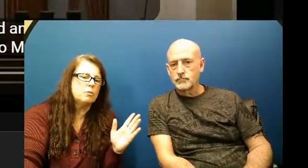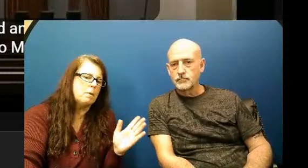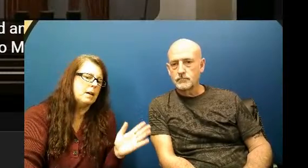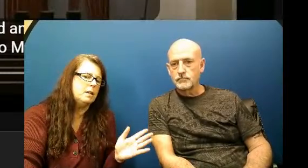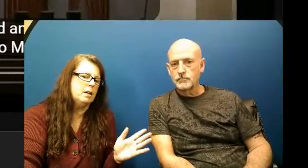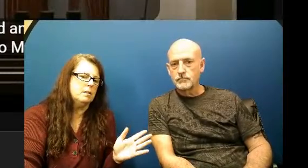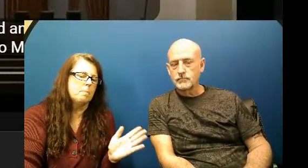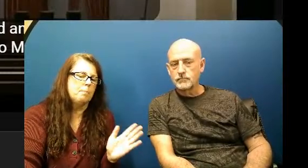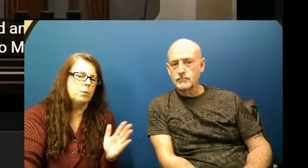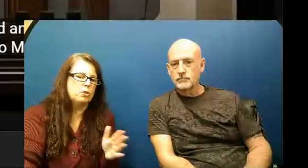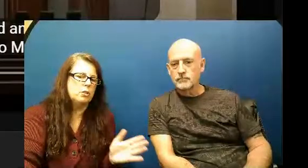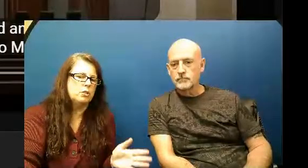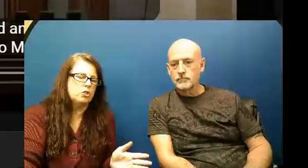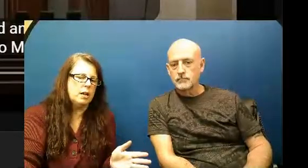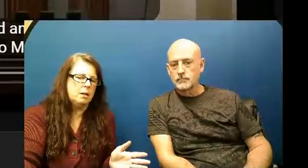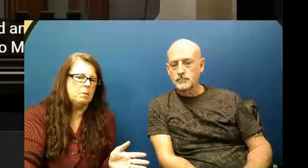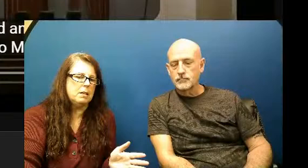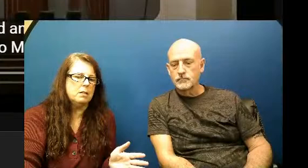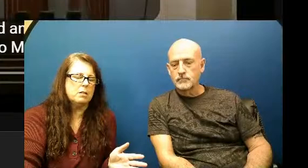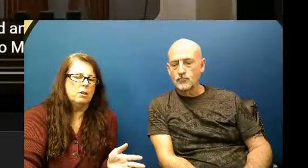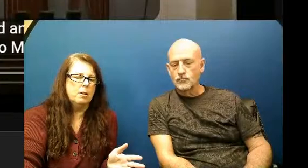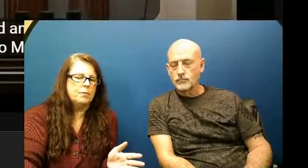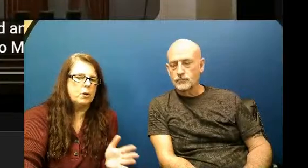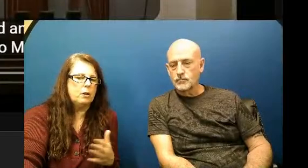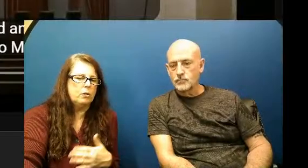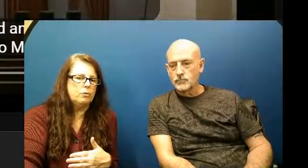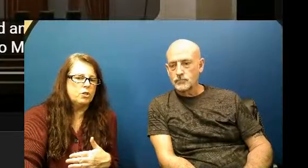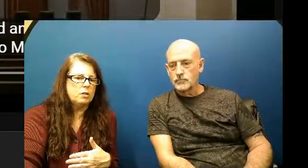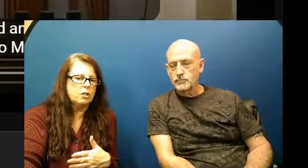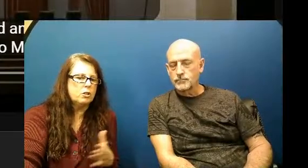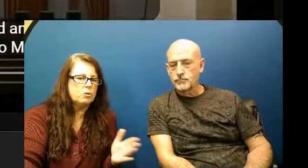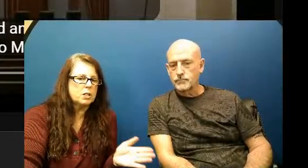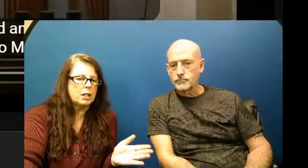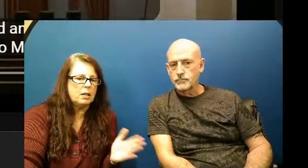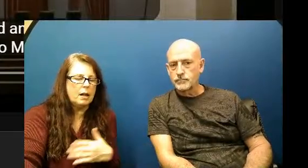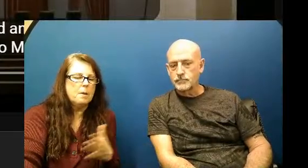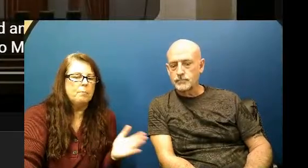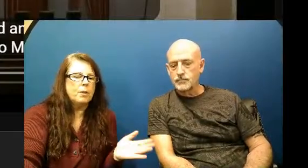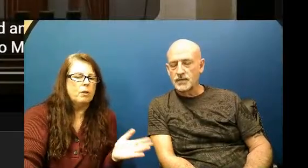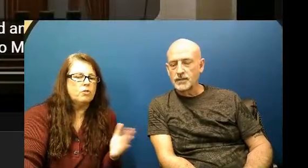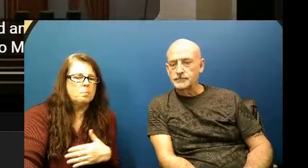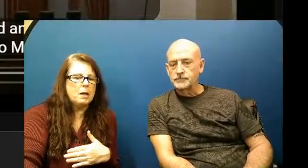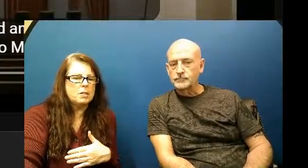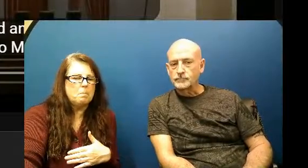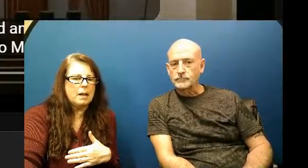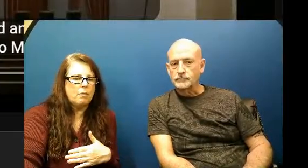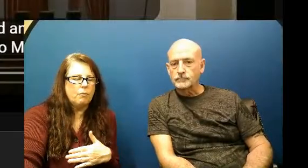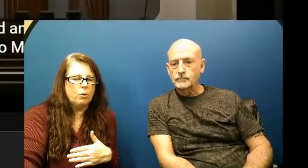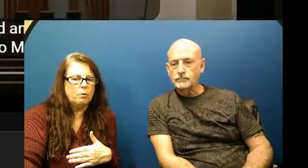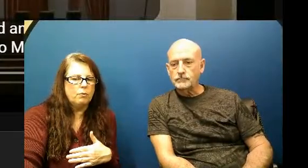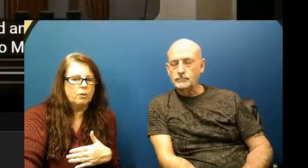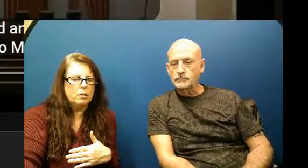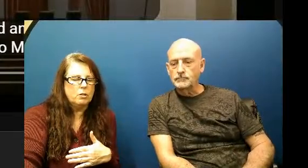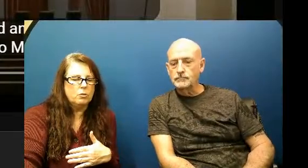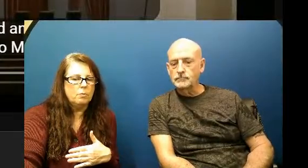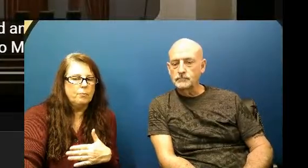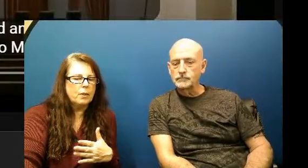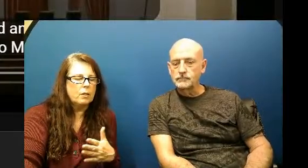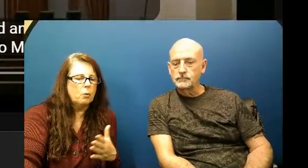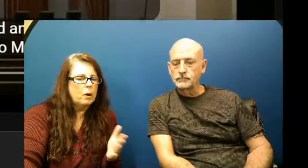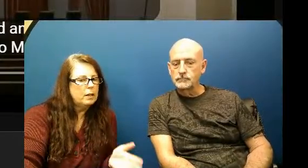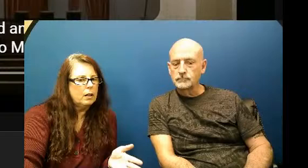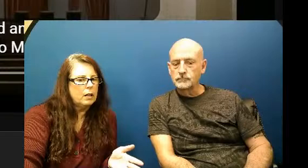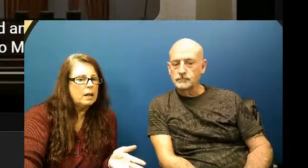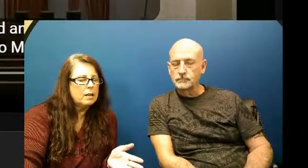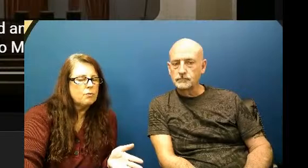then there's ByteDance, which is China based. So I don't know if she's loosely like if she's bouncing back and forth referring to